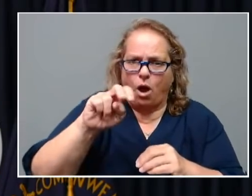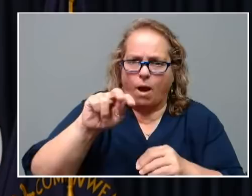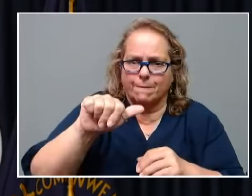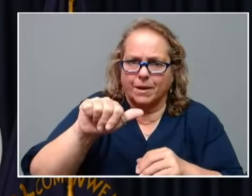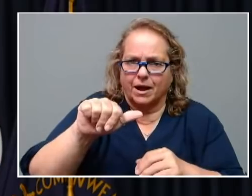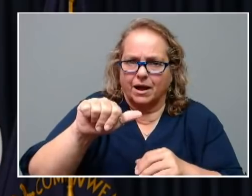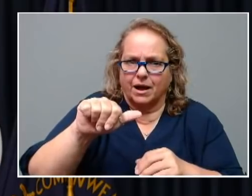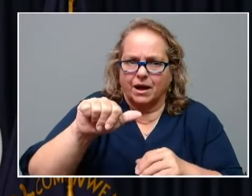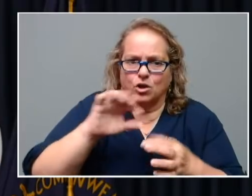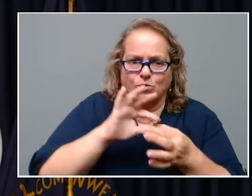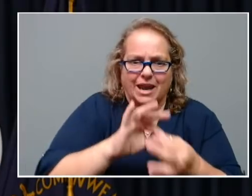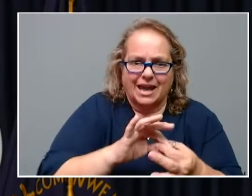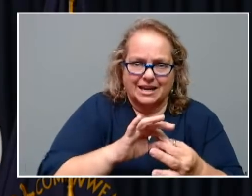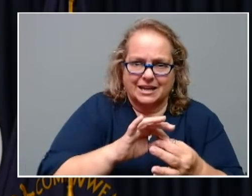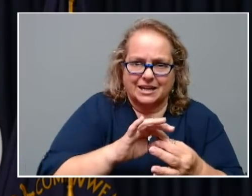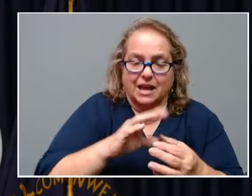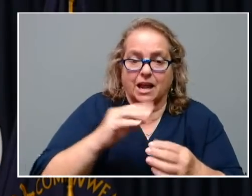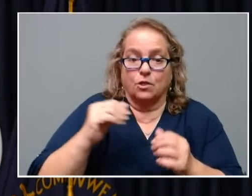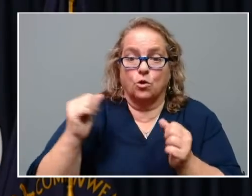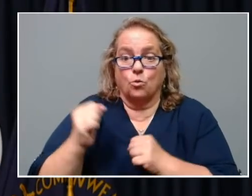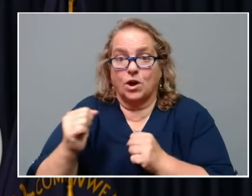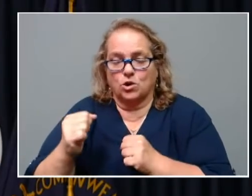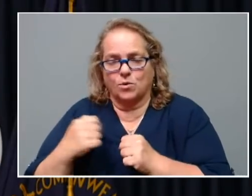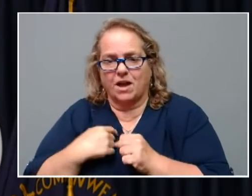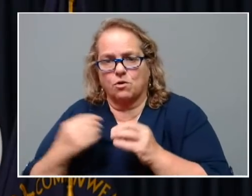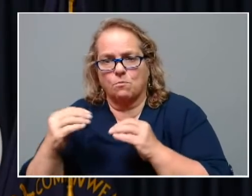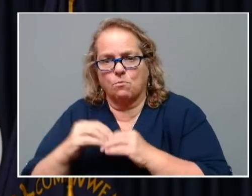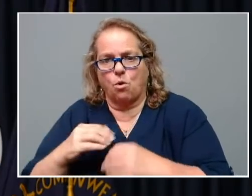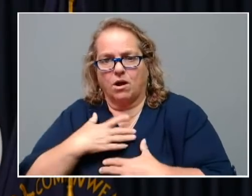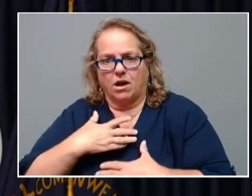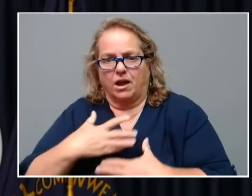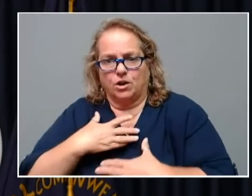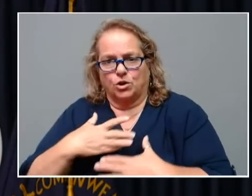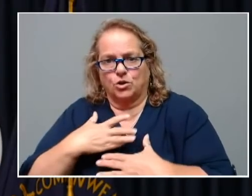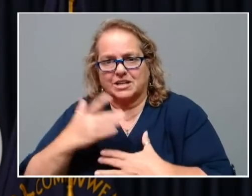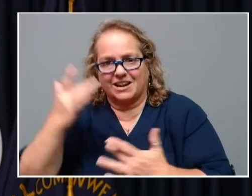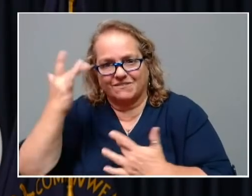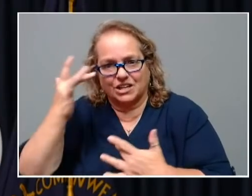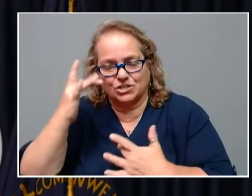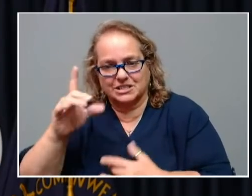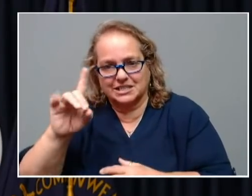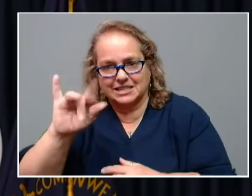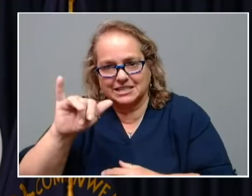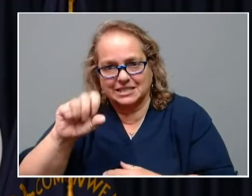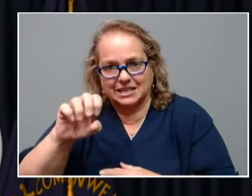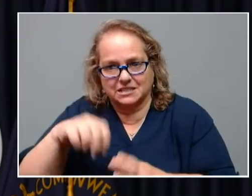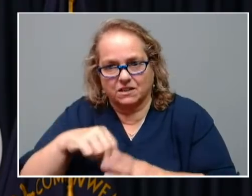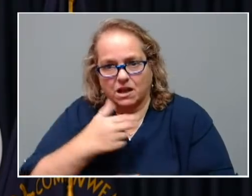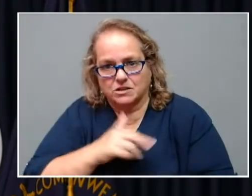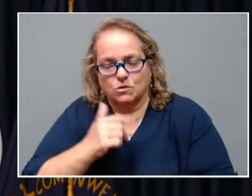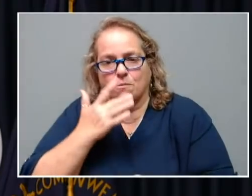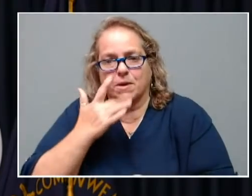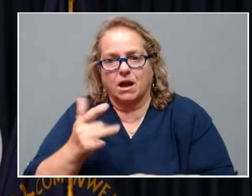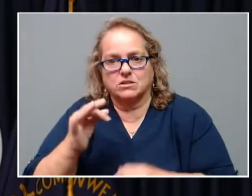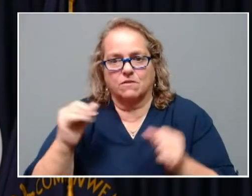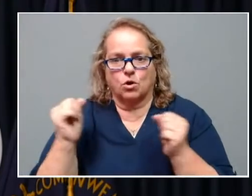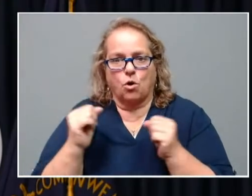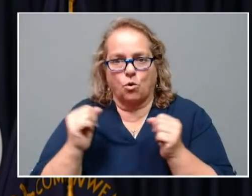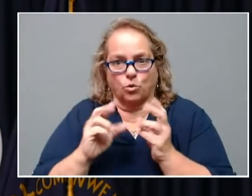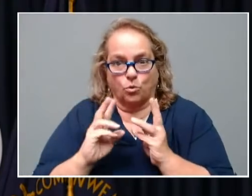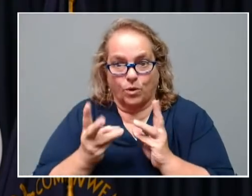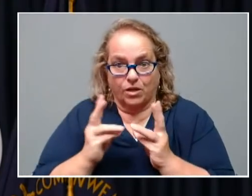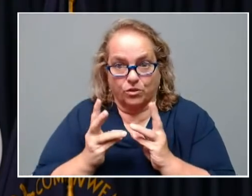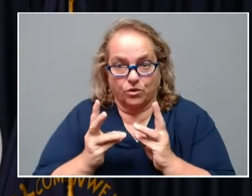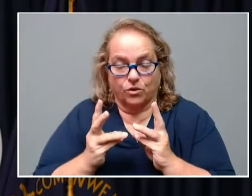in the hospital. In the winter, we have more respiratory and other types of infectious diseases because we're driven indoors because of the cold weather, and we're